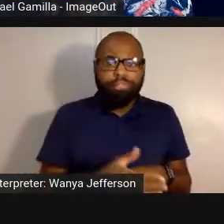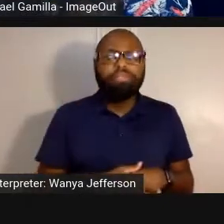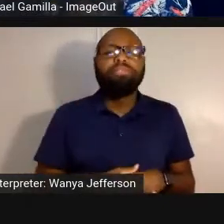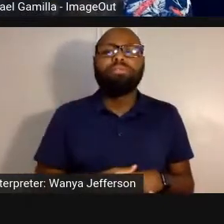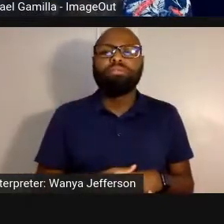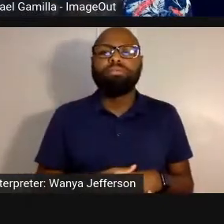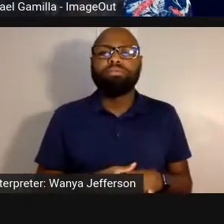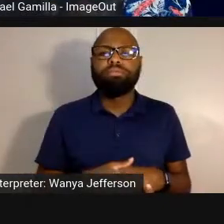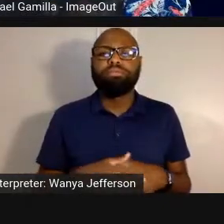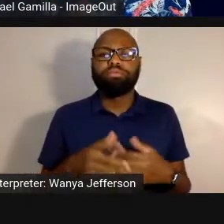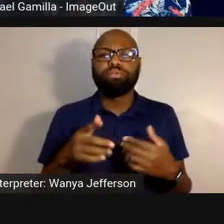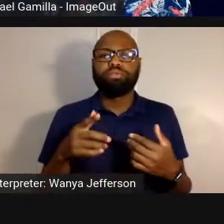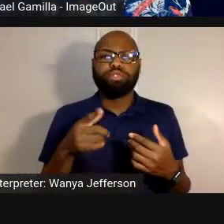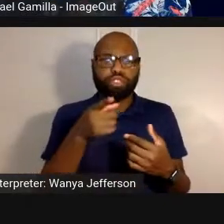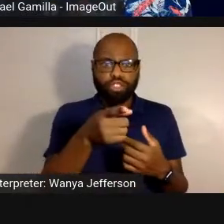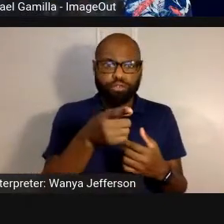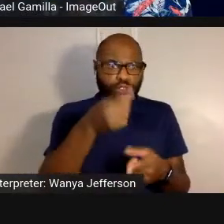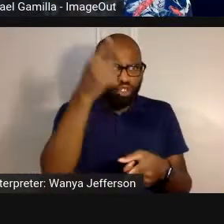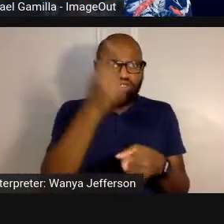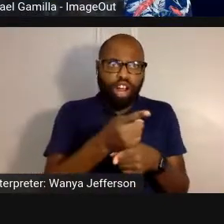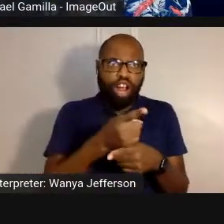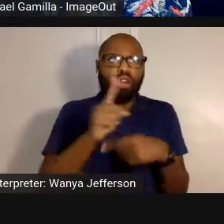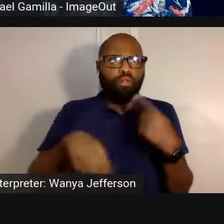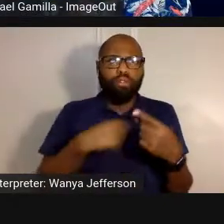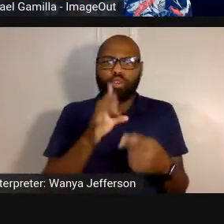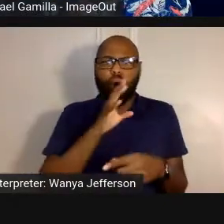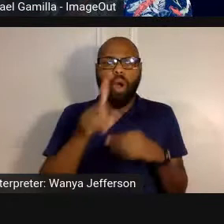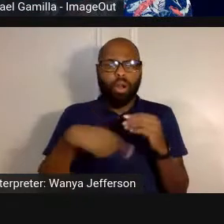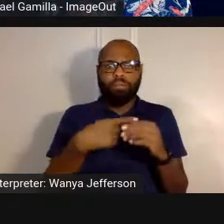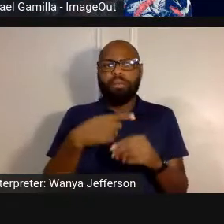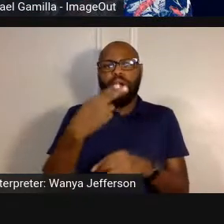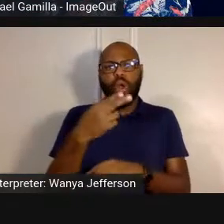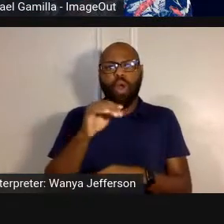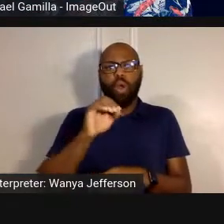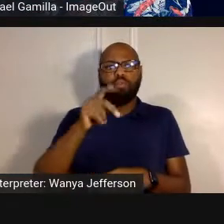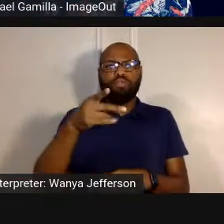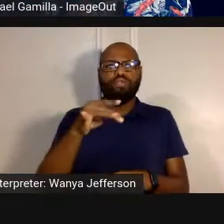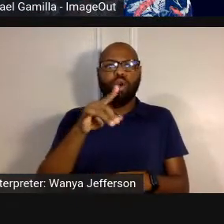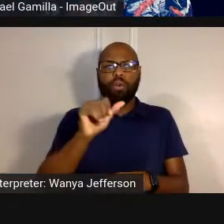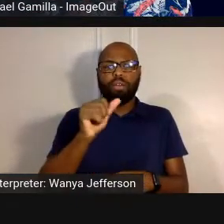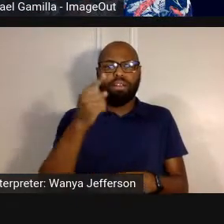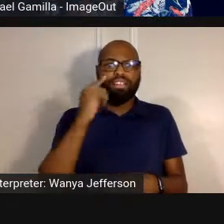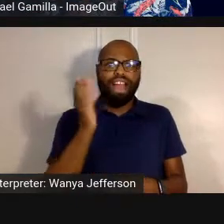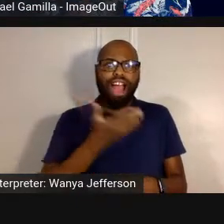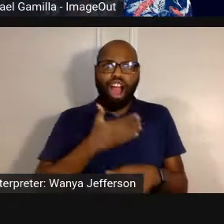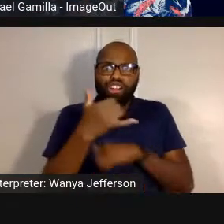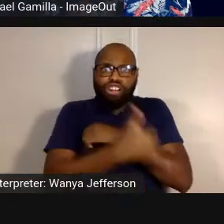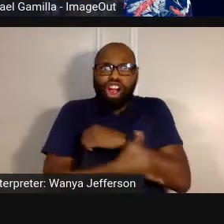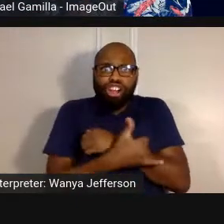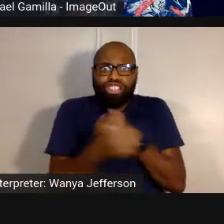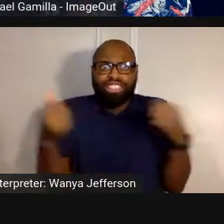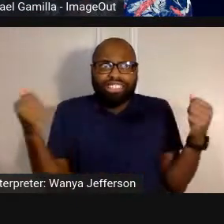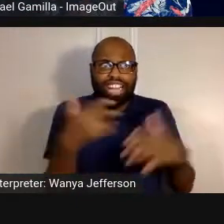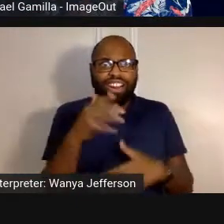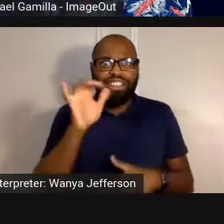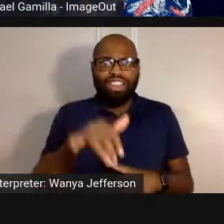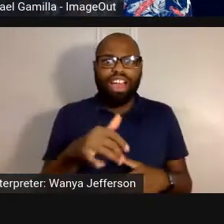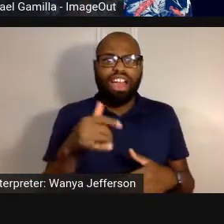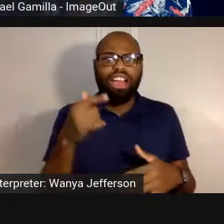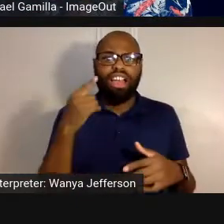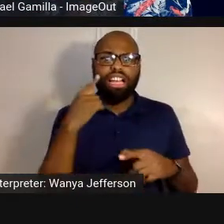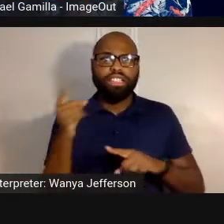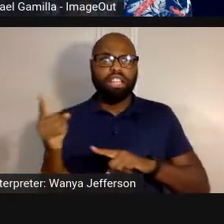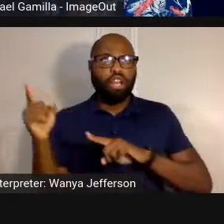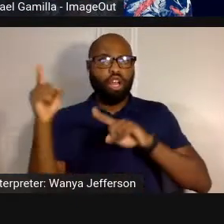talking about homophobic, because our characters are fear because they come to a place that they